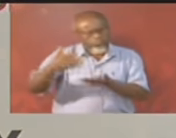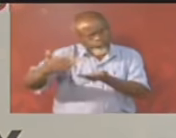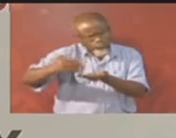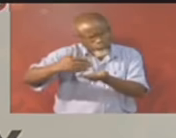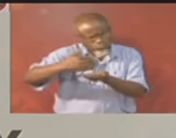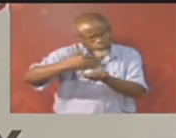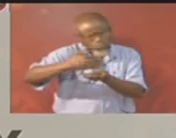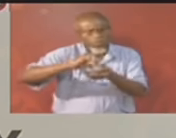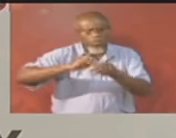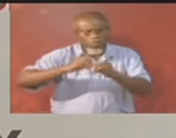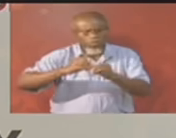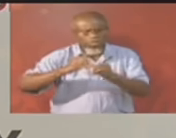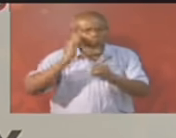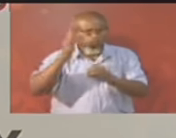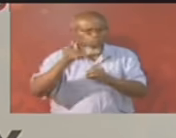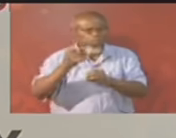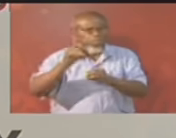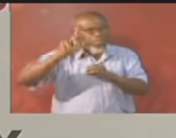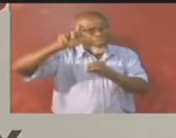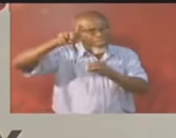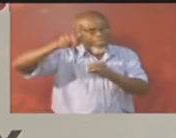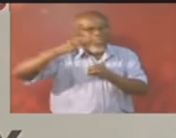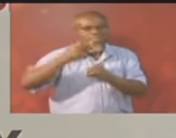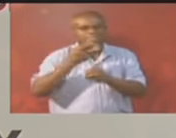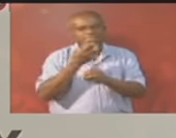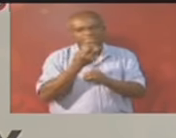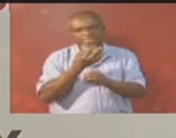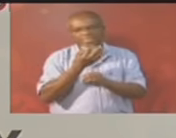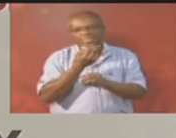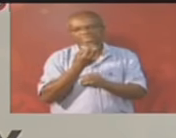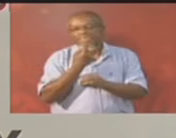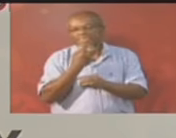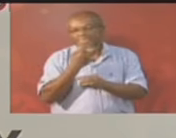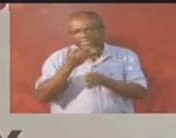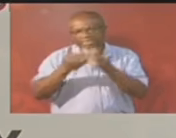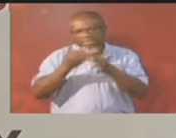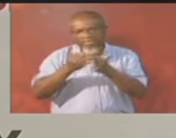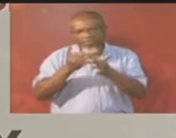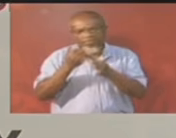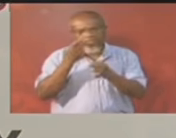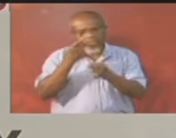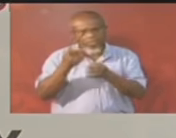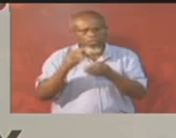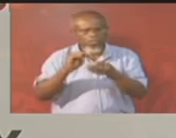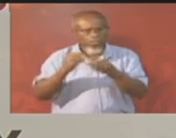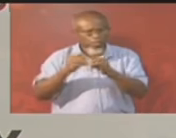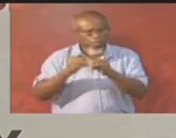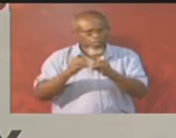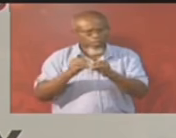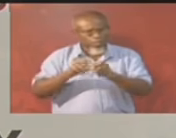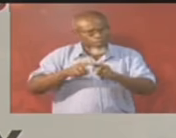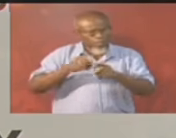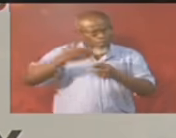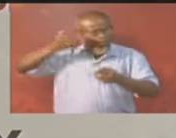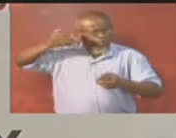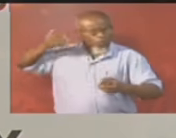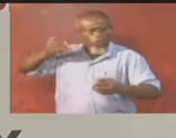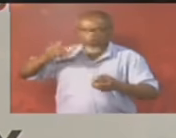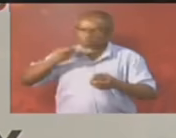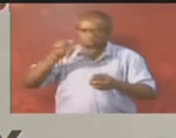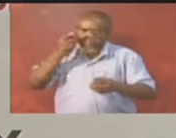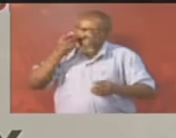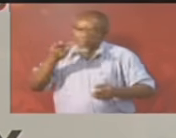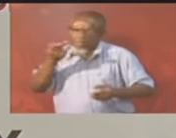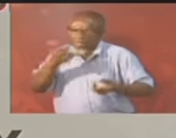in short order, but up to the last set of data that we had coming down to the end of last year, we had not been experiencing